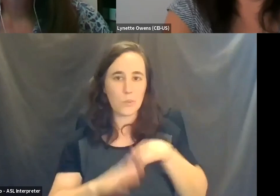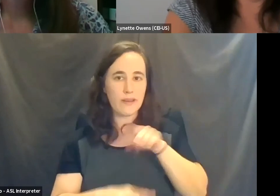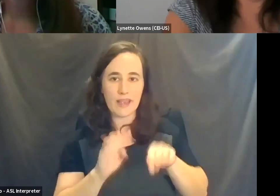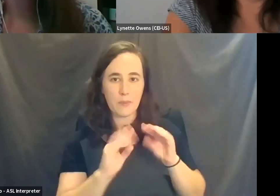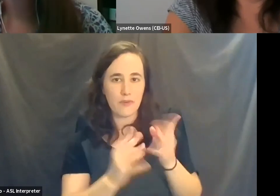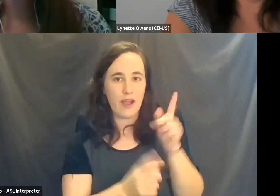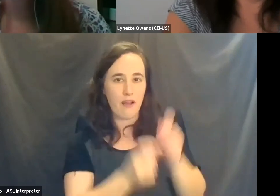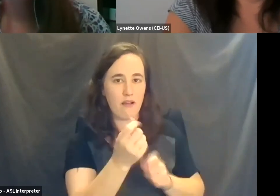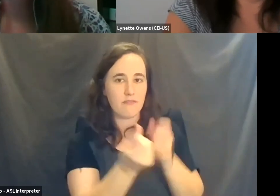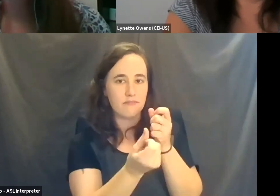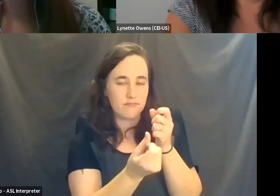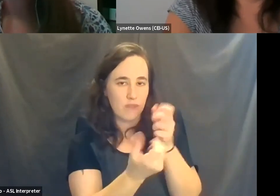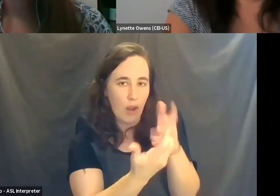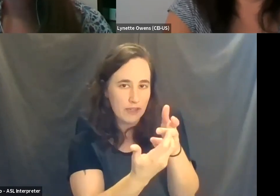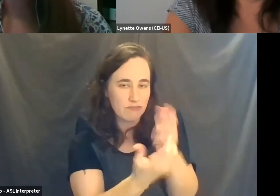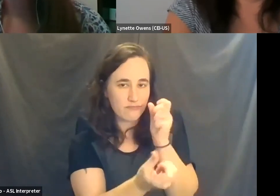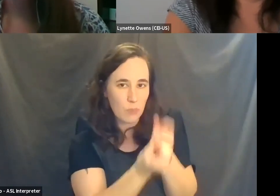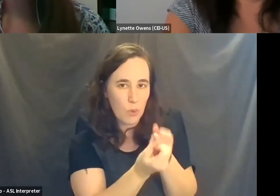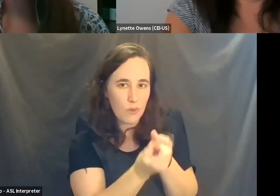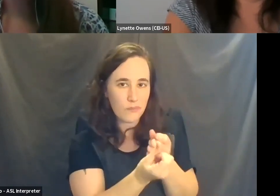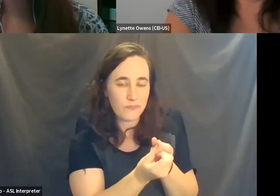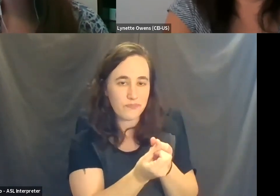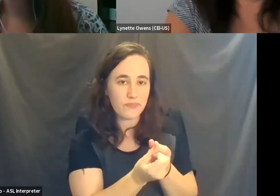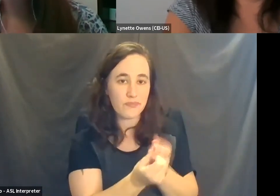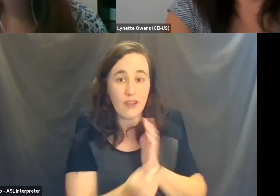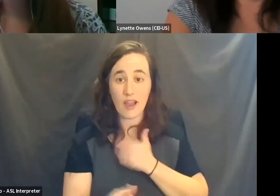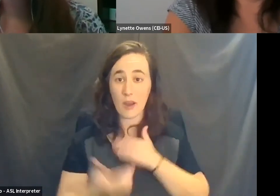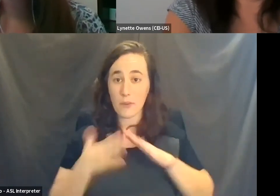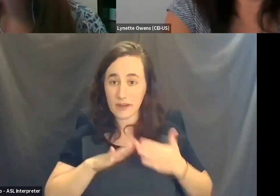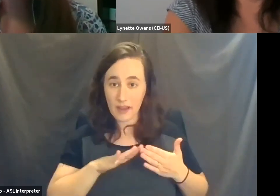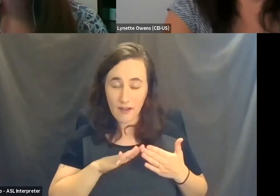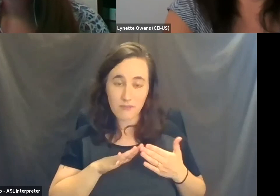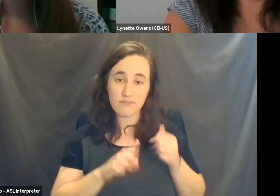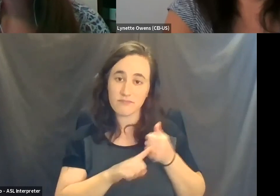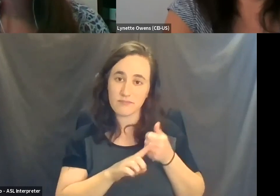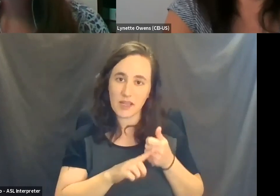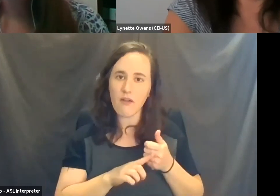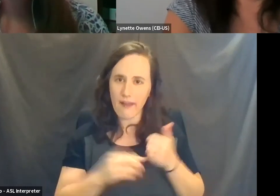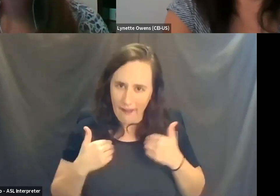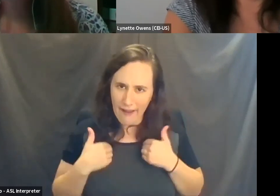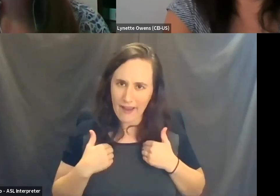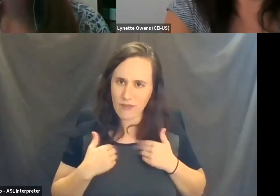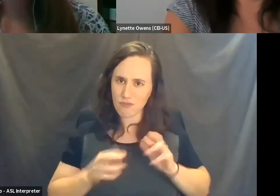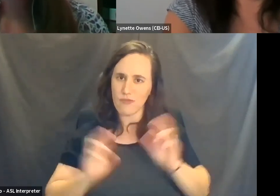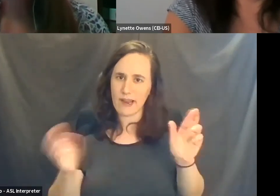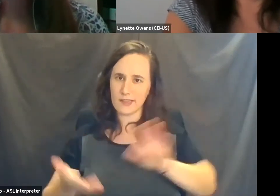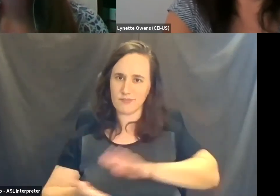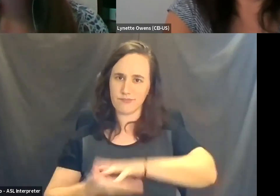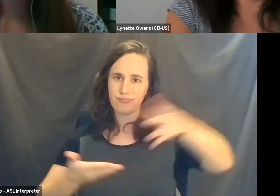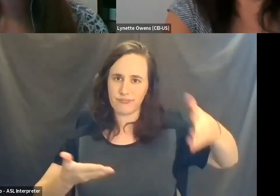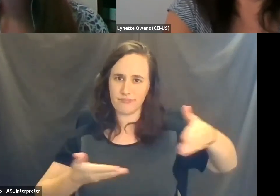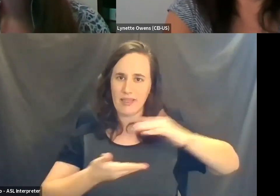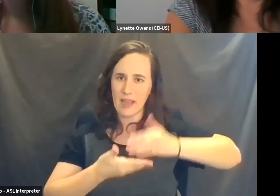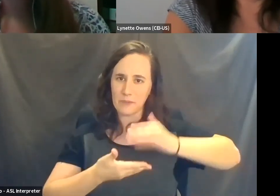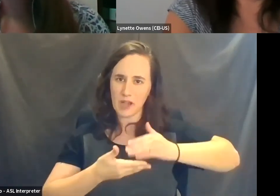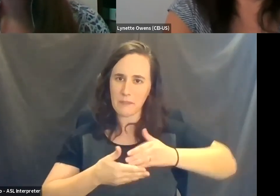know, Foxborough, like I think a lot of schools, have additional devices to loan out. So that's like a super easy fix to